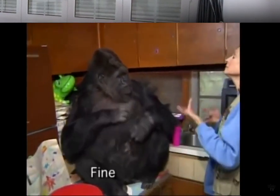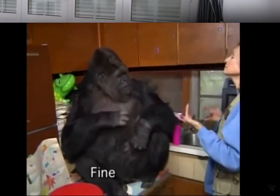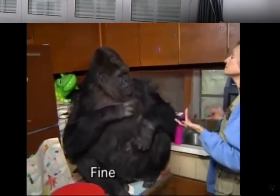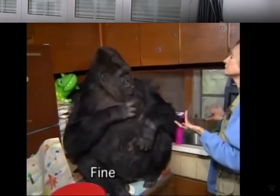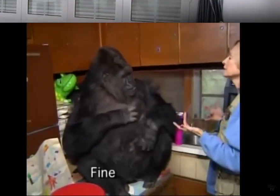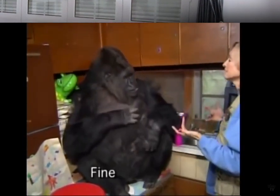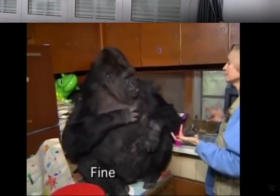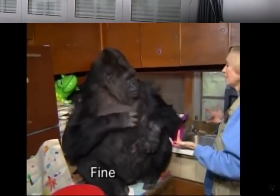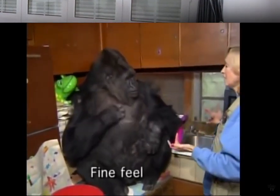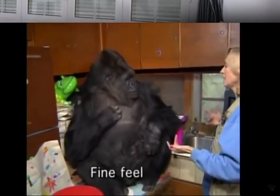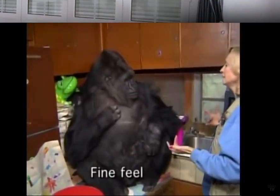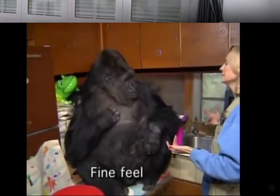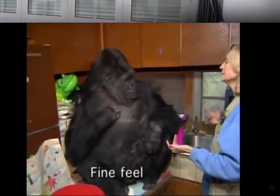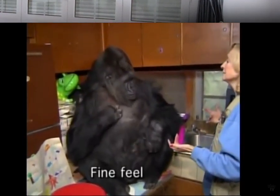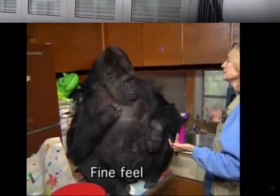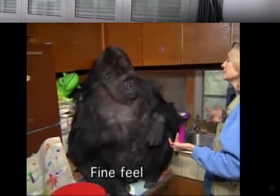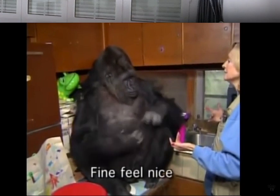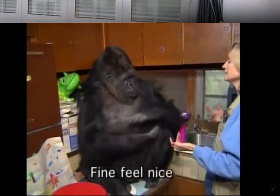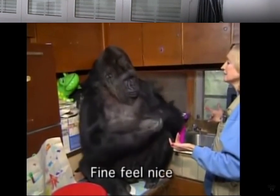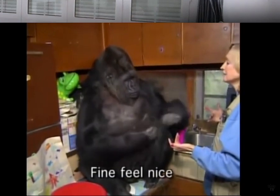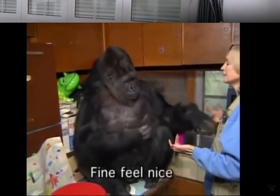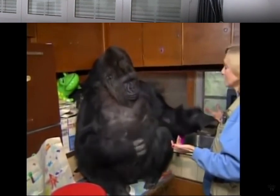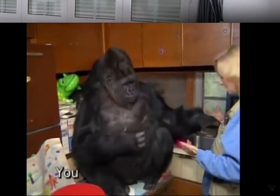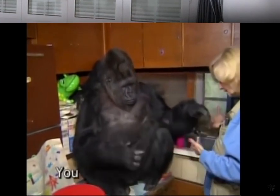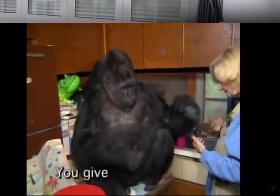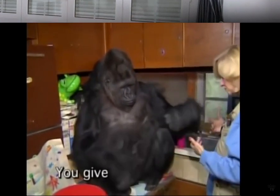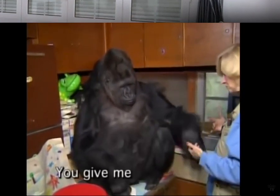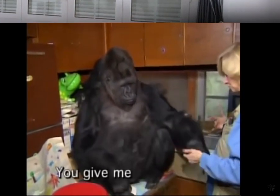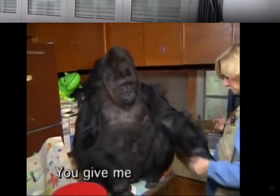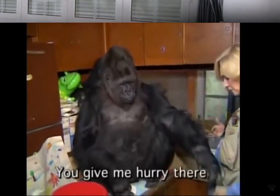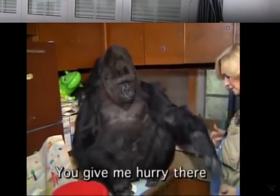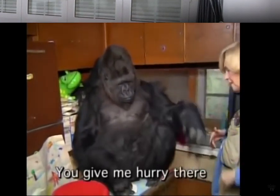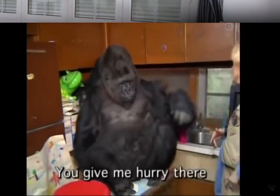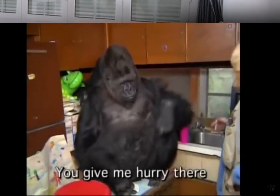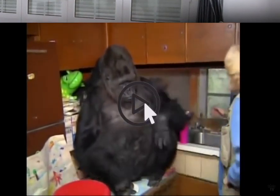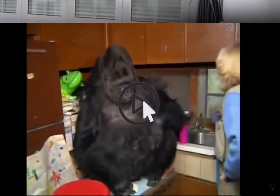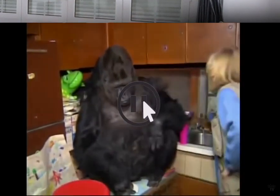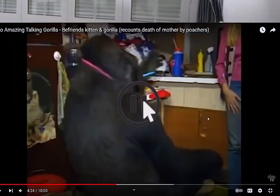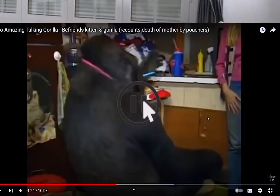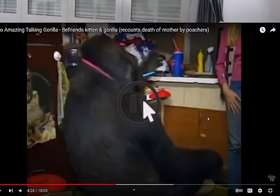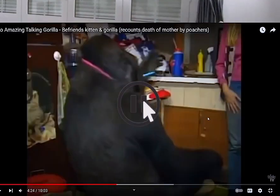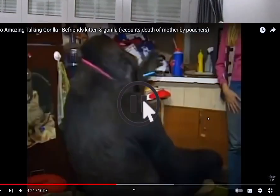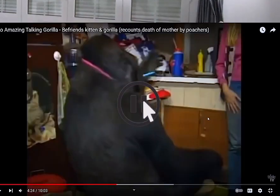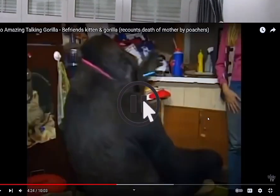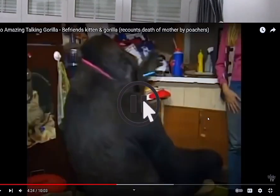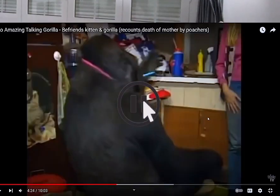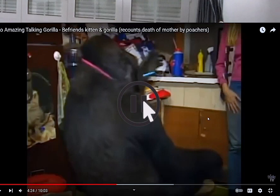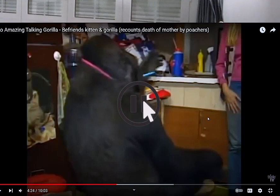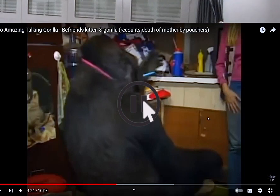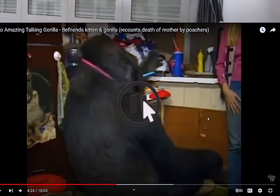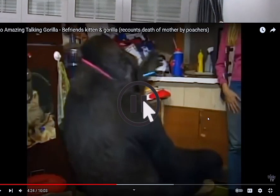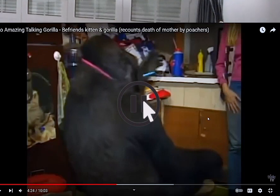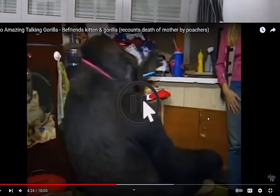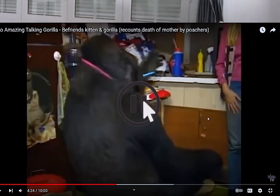feel. I feel nice. You there. Okay. Something that